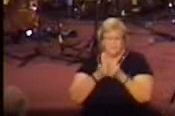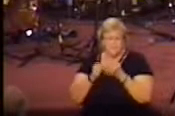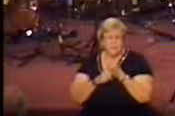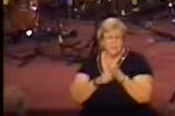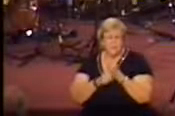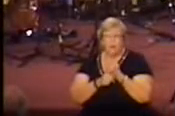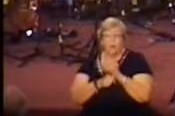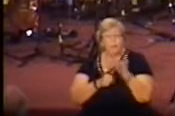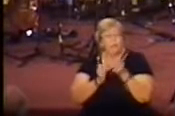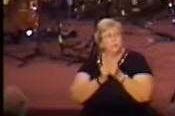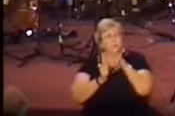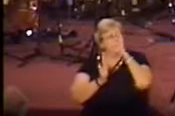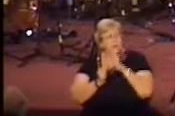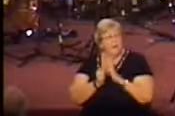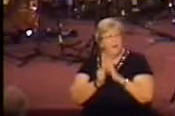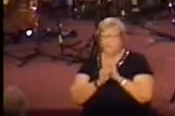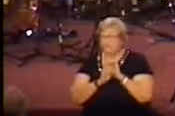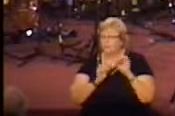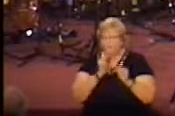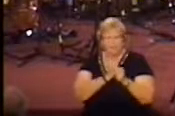with God, no danger near.